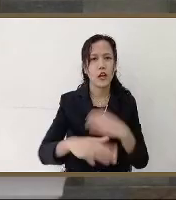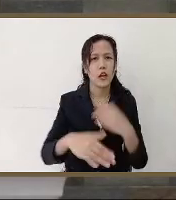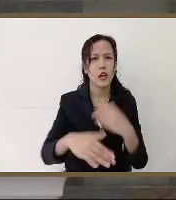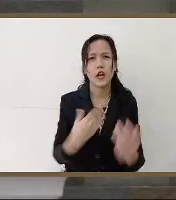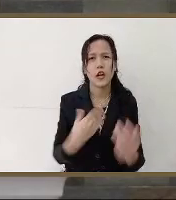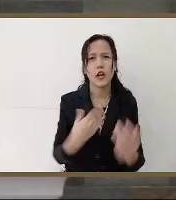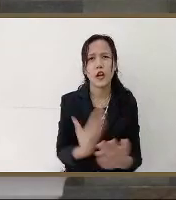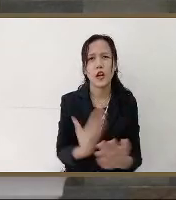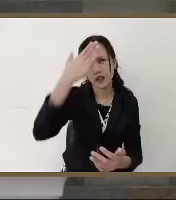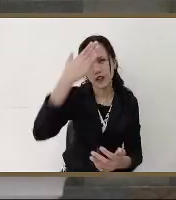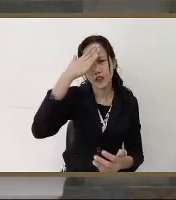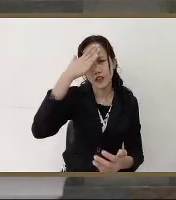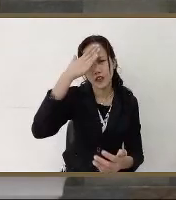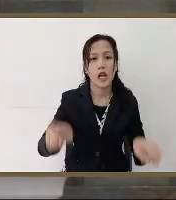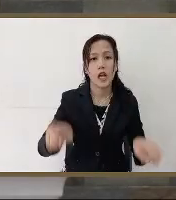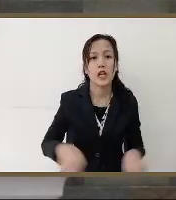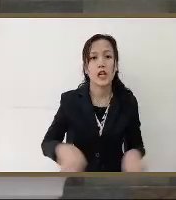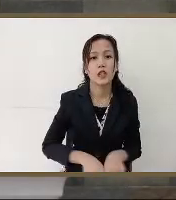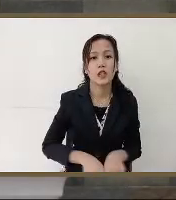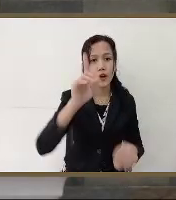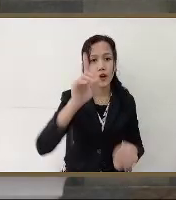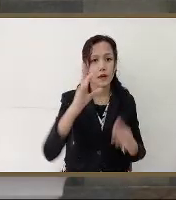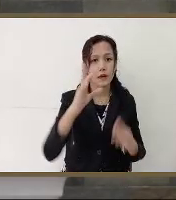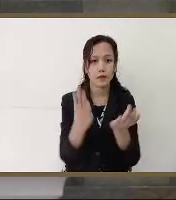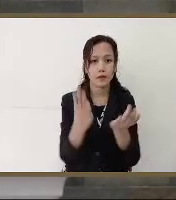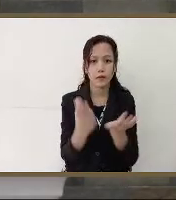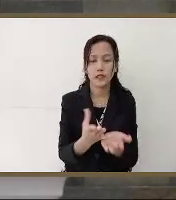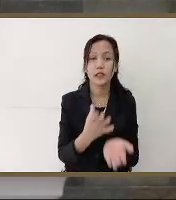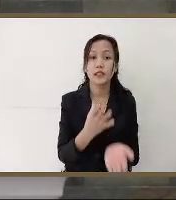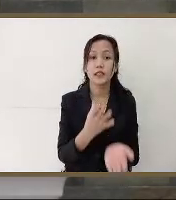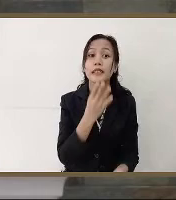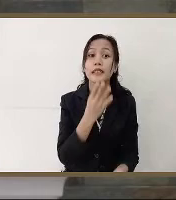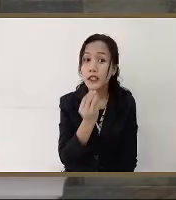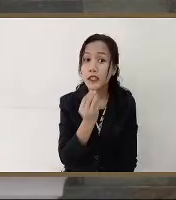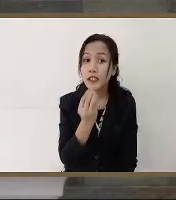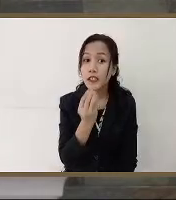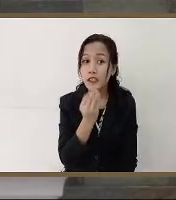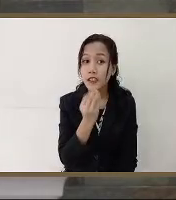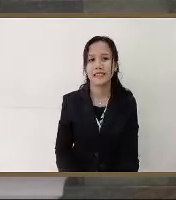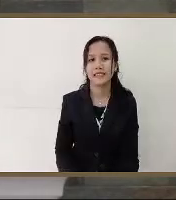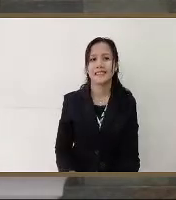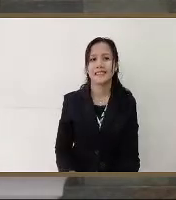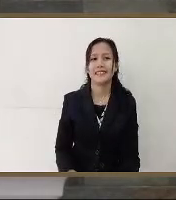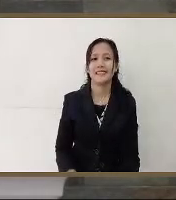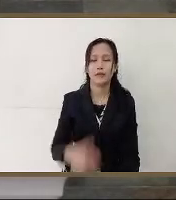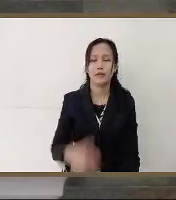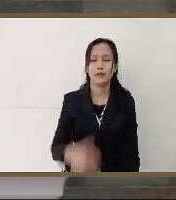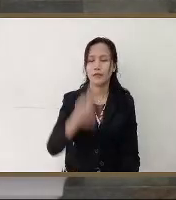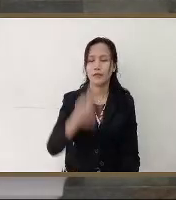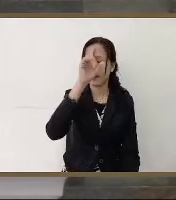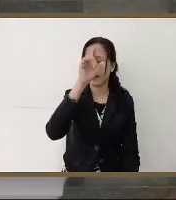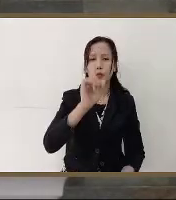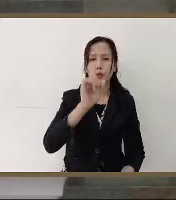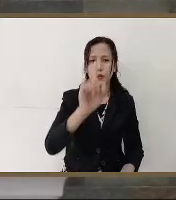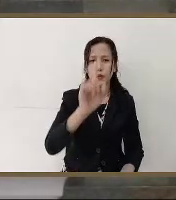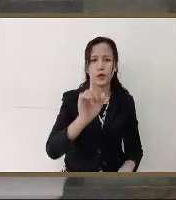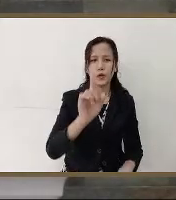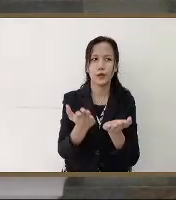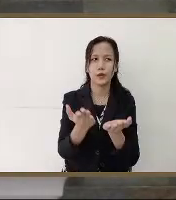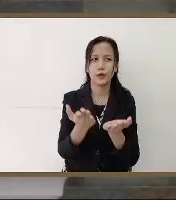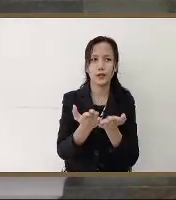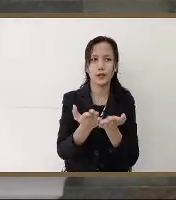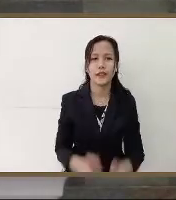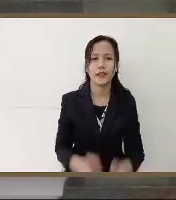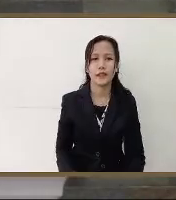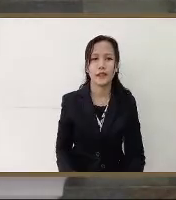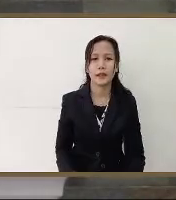one book. All right, they are all considered as one book. Now as we recap the book